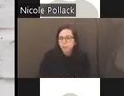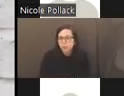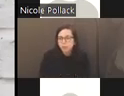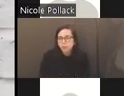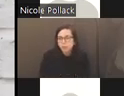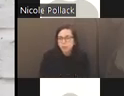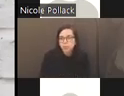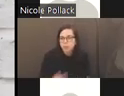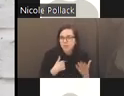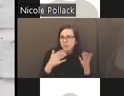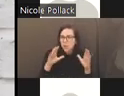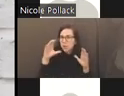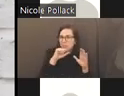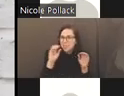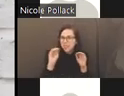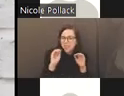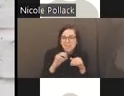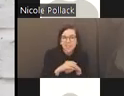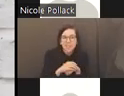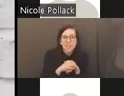Don't want to miss anybody.